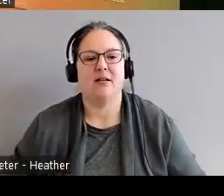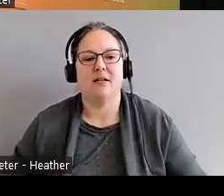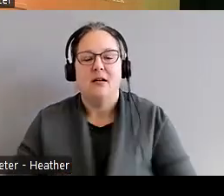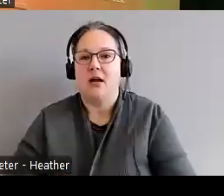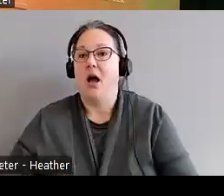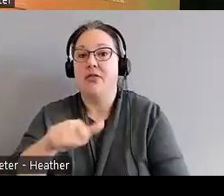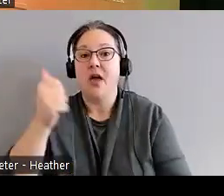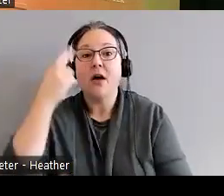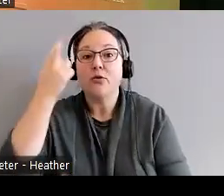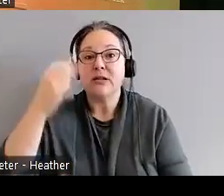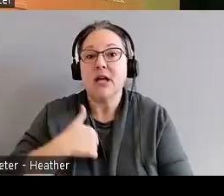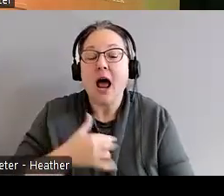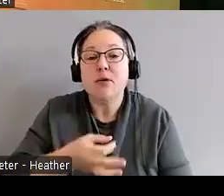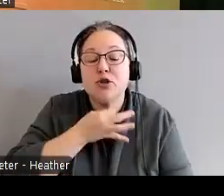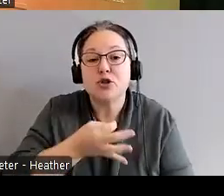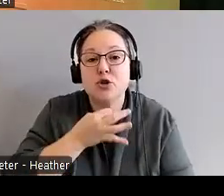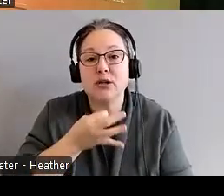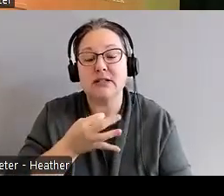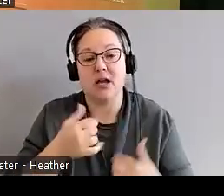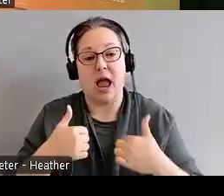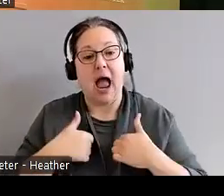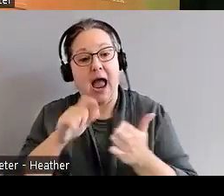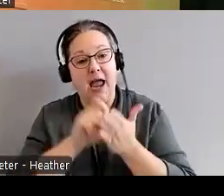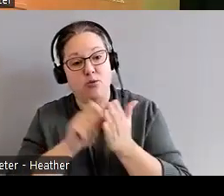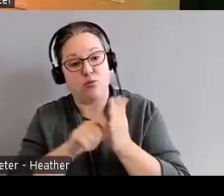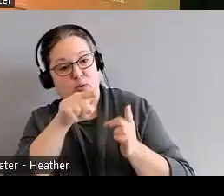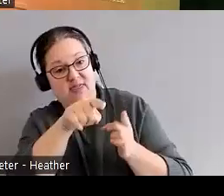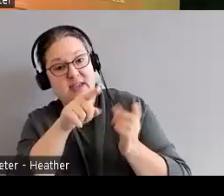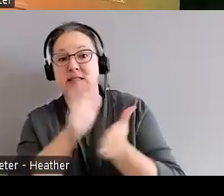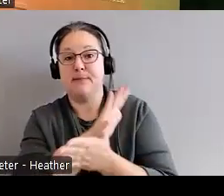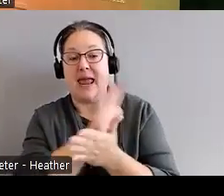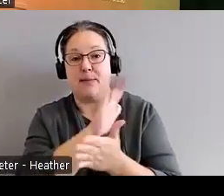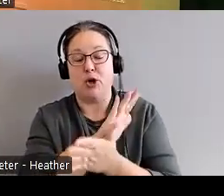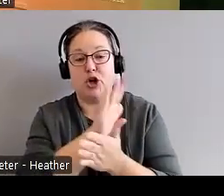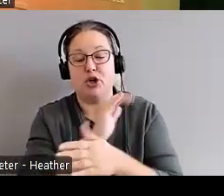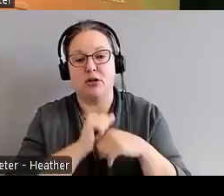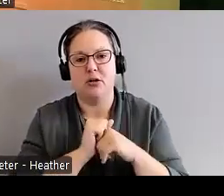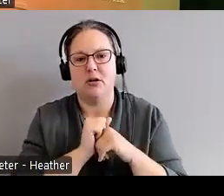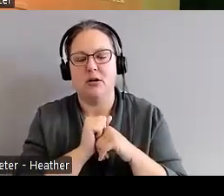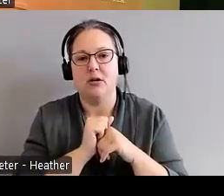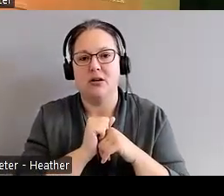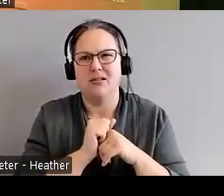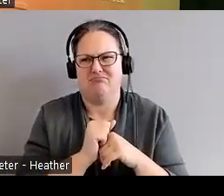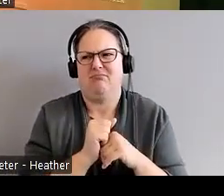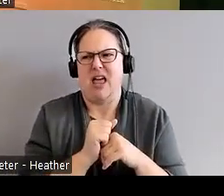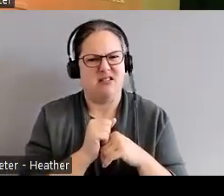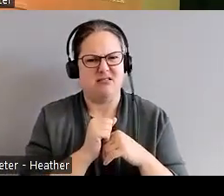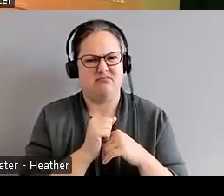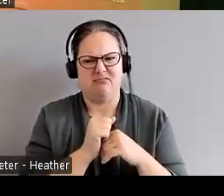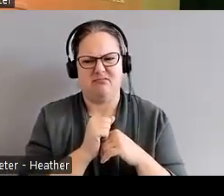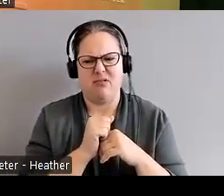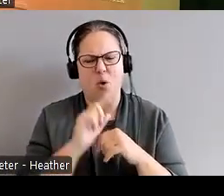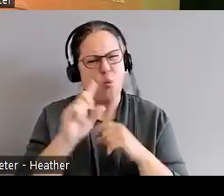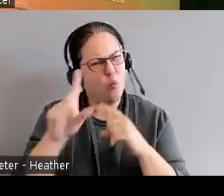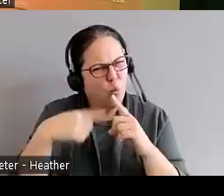really curious, because I was one of the authors who wrote this paper about when do people get depressed.